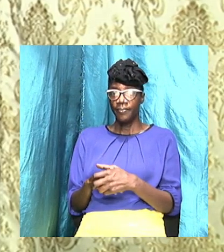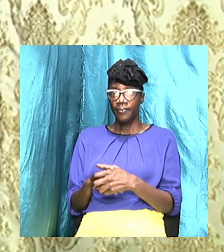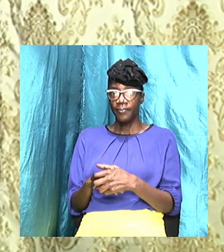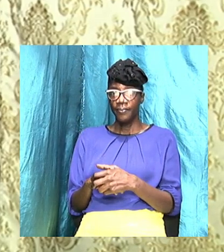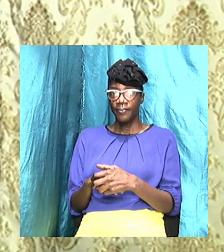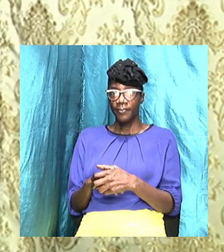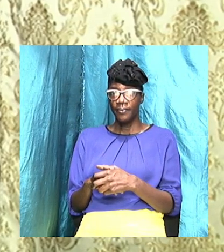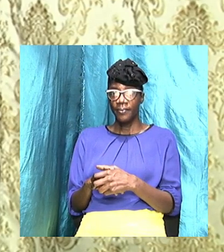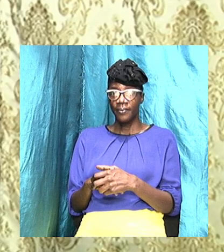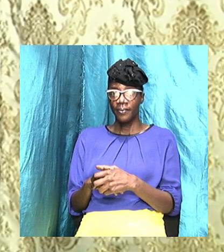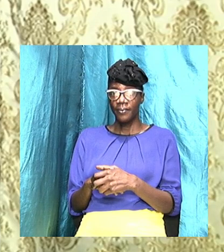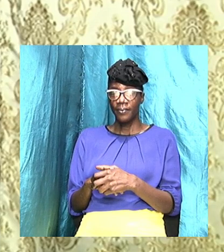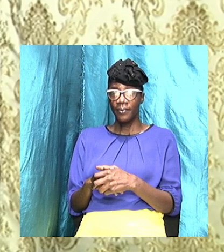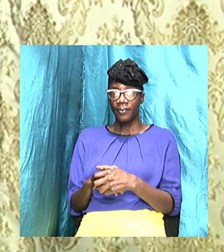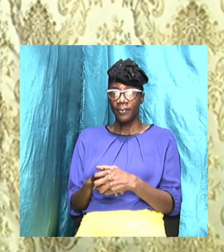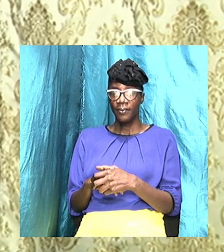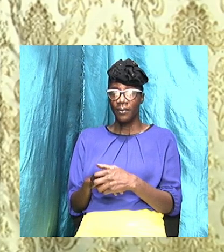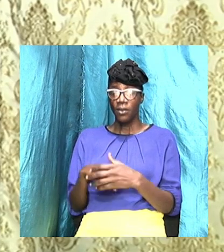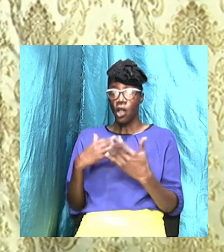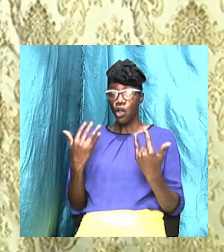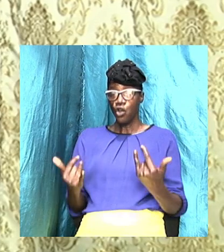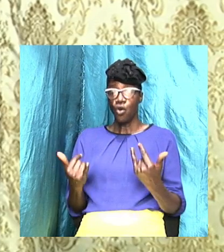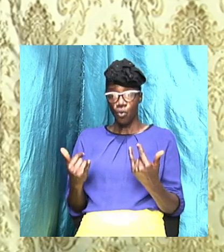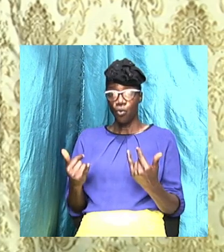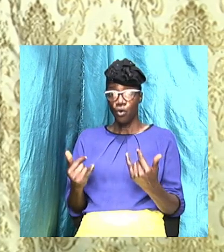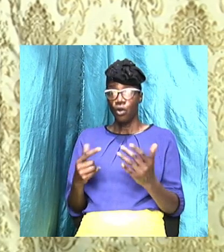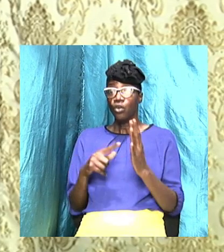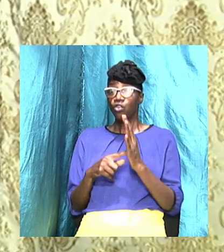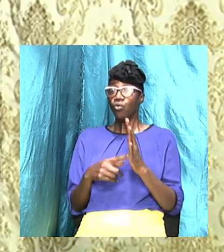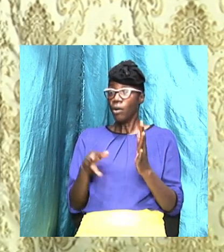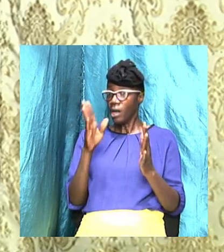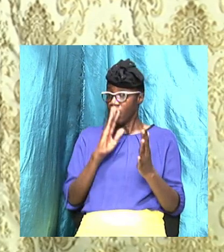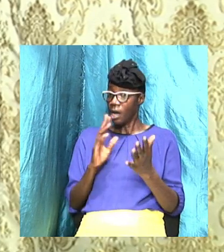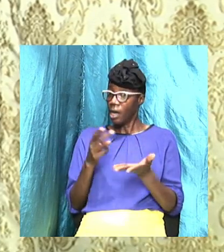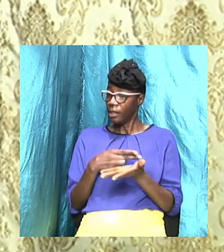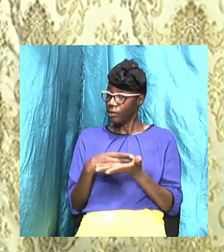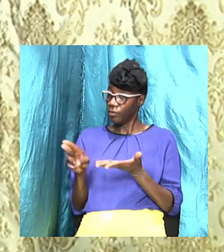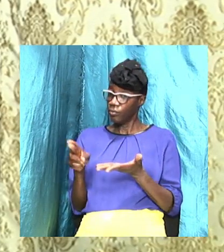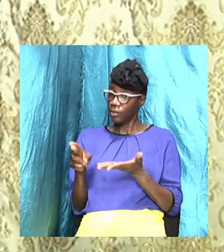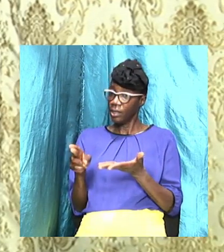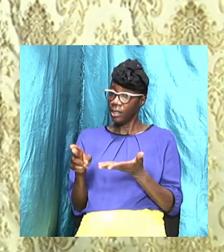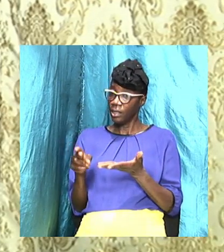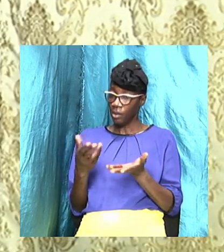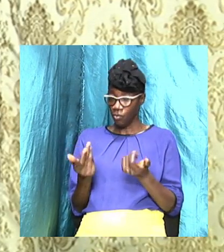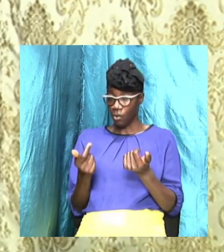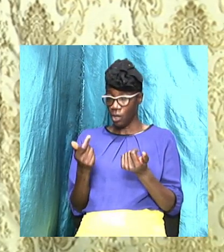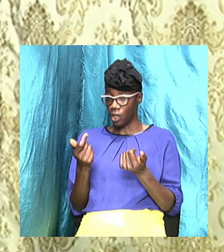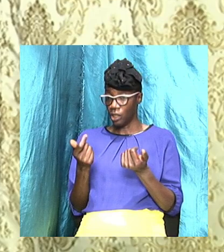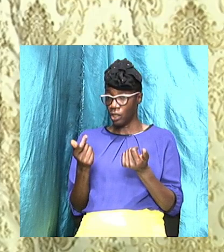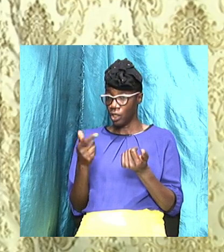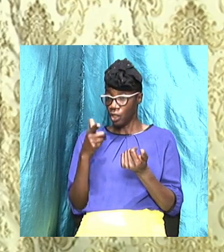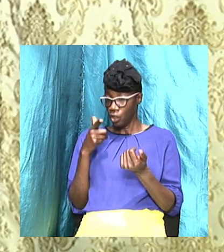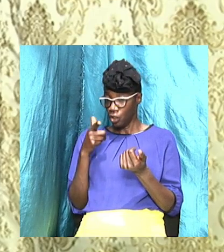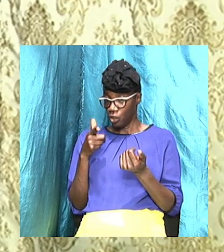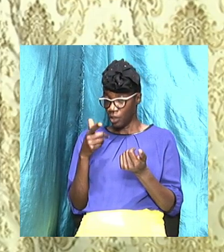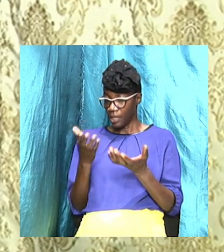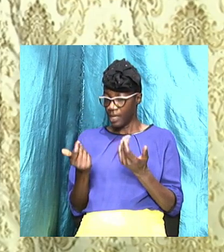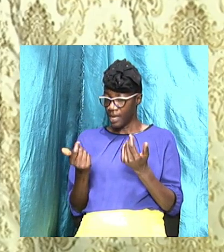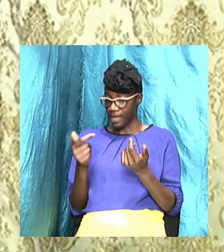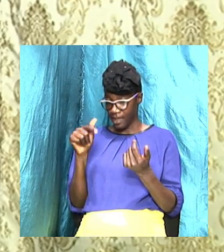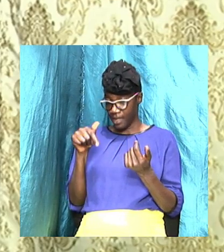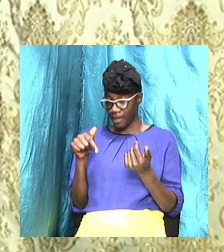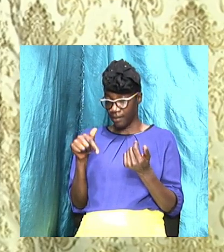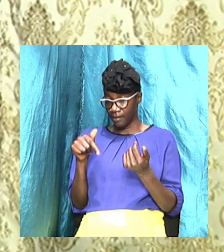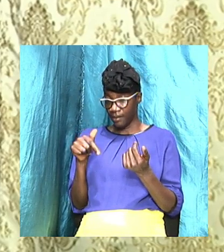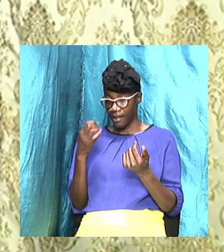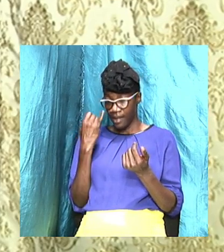3. So, we are now establishing that God is holy. And I want us to get this. Because